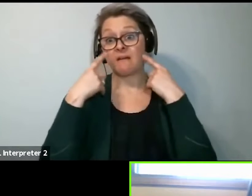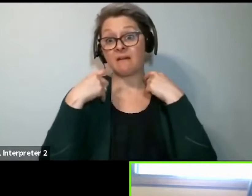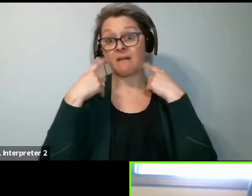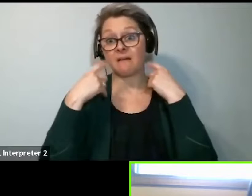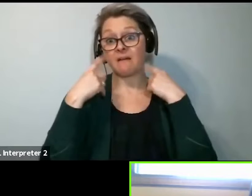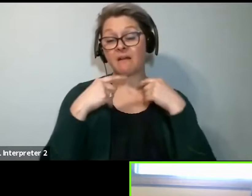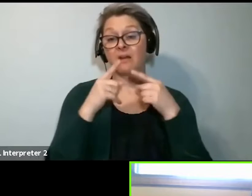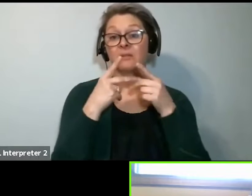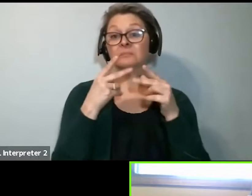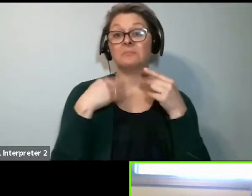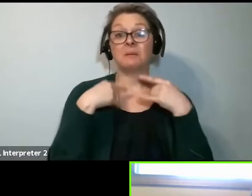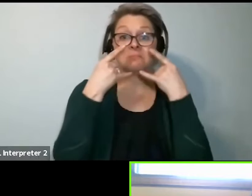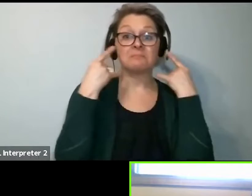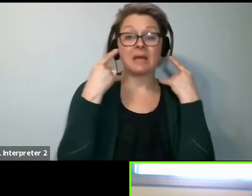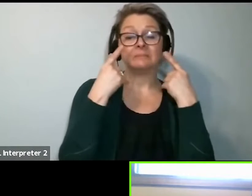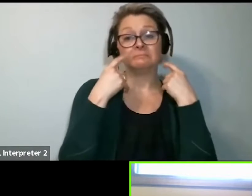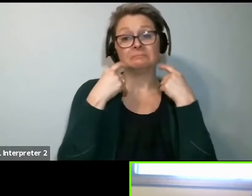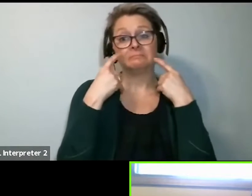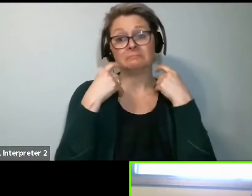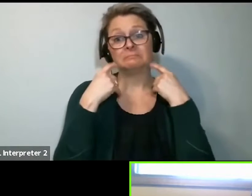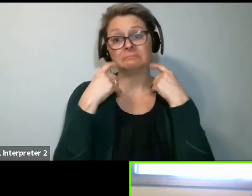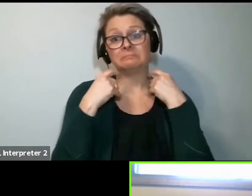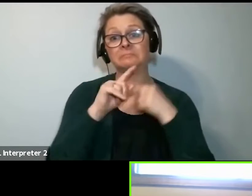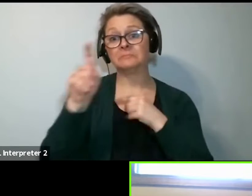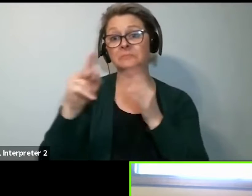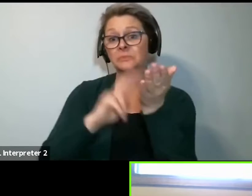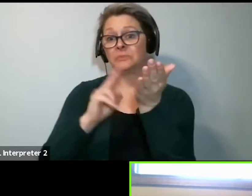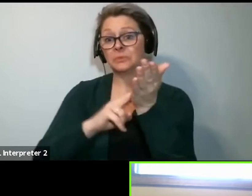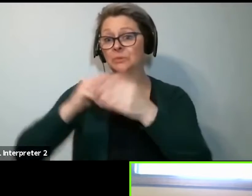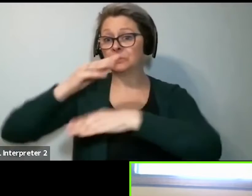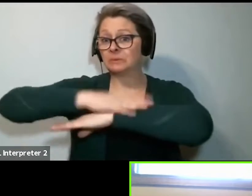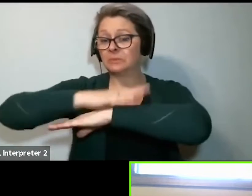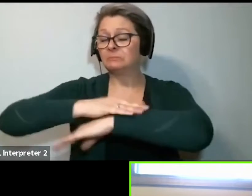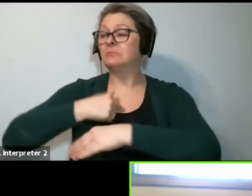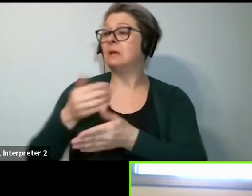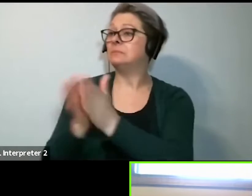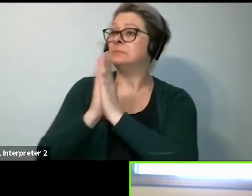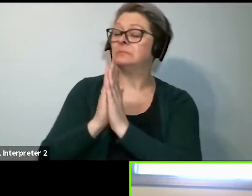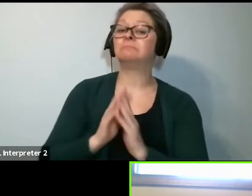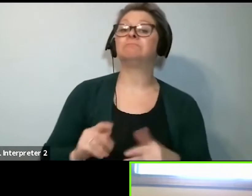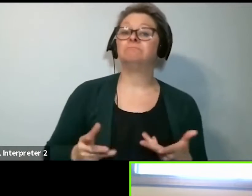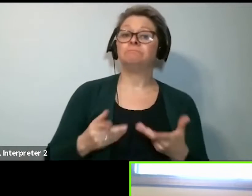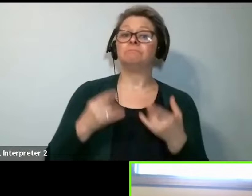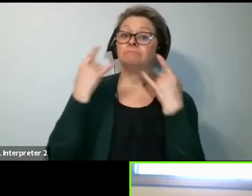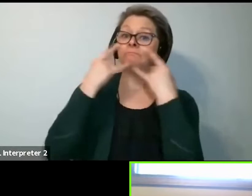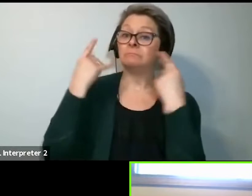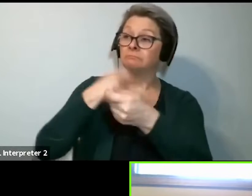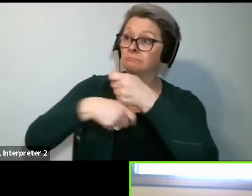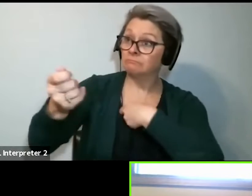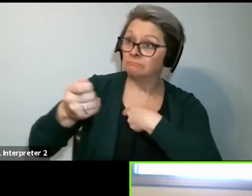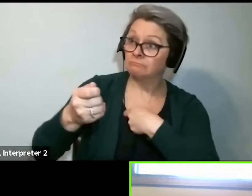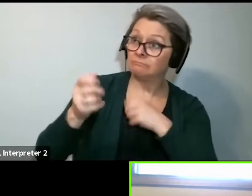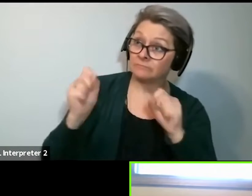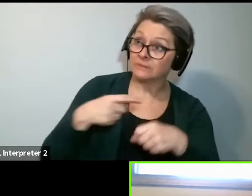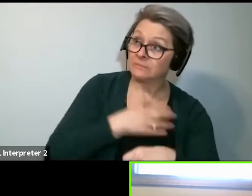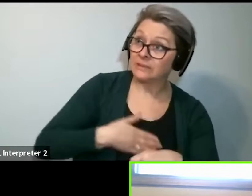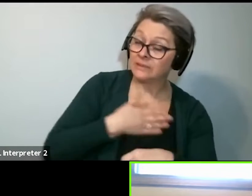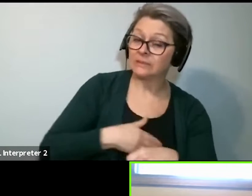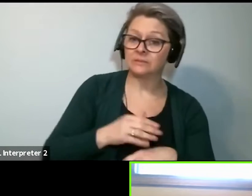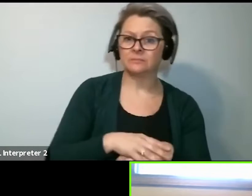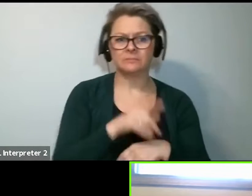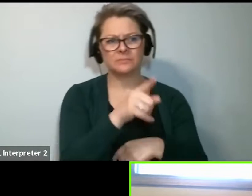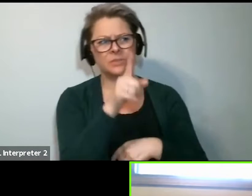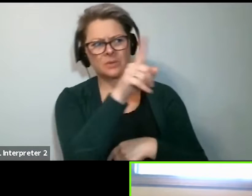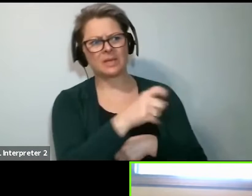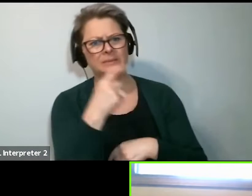went to the nurse's station. I said, "Can I please have another mask?" And they said, "You've been asking for them like every day." And I said, "Well, yes, because